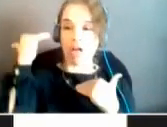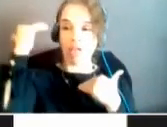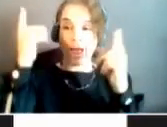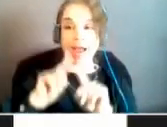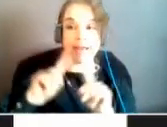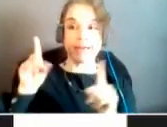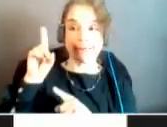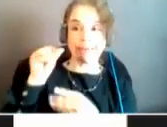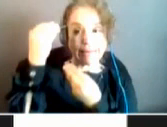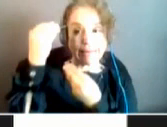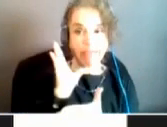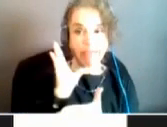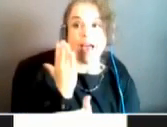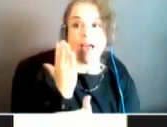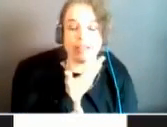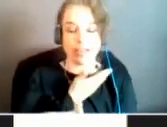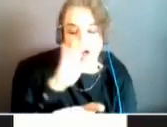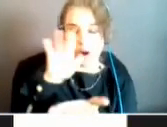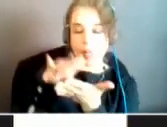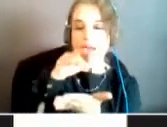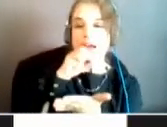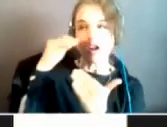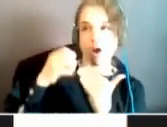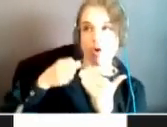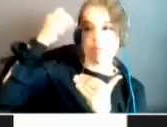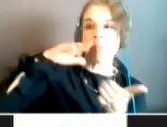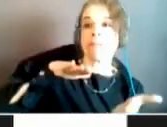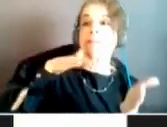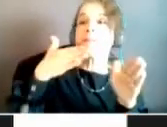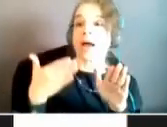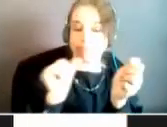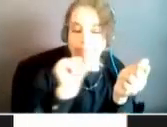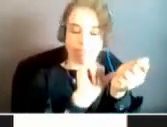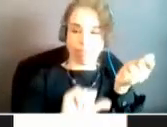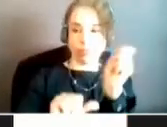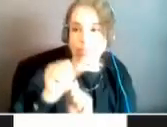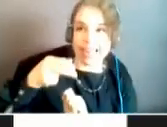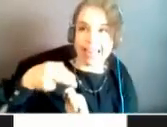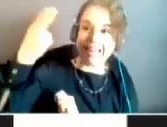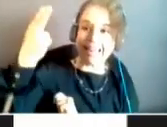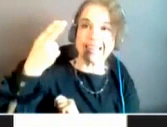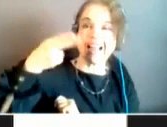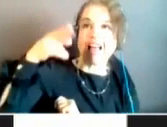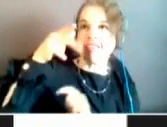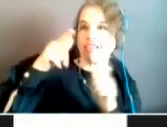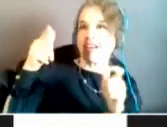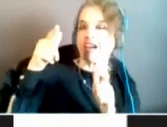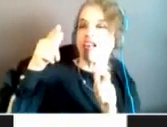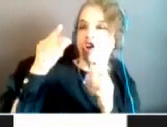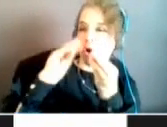However, the data does tell us that middle-aged and older adults die by suicide at higher rates and in larger numbers than